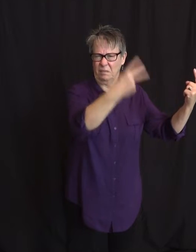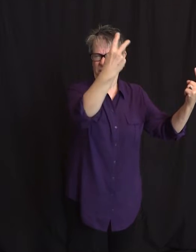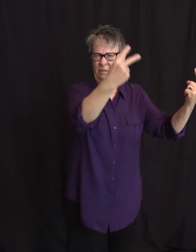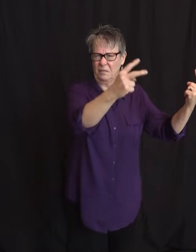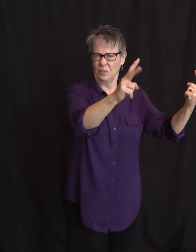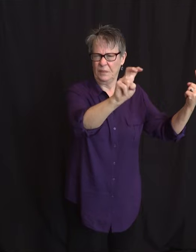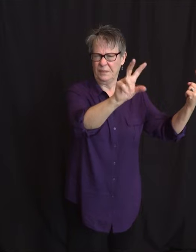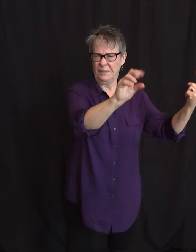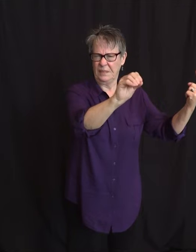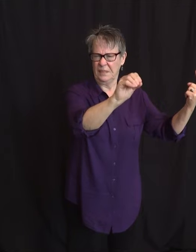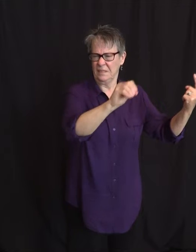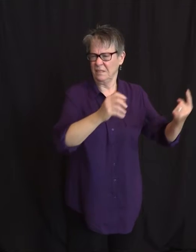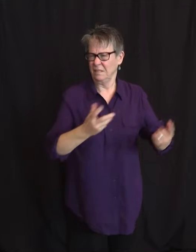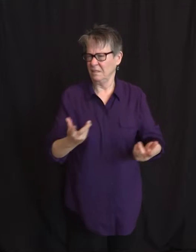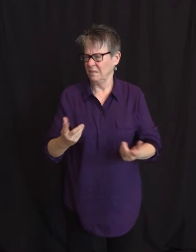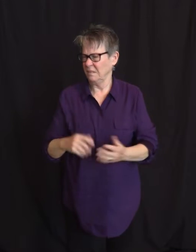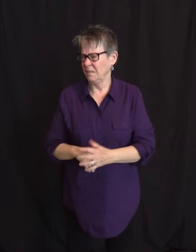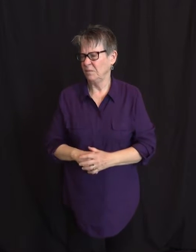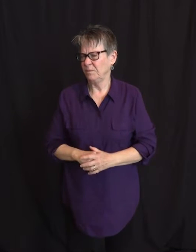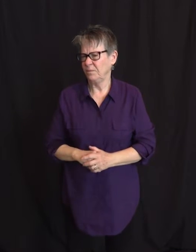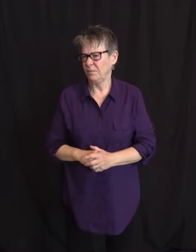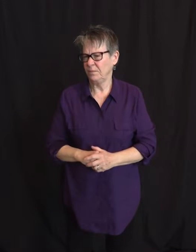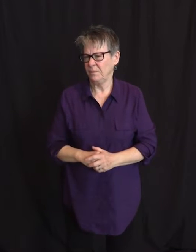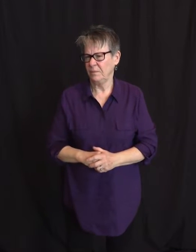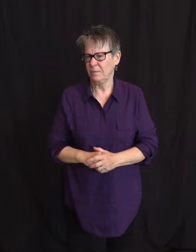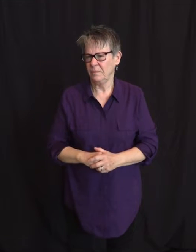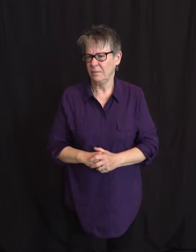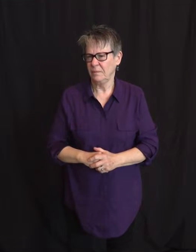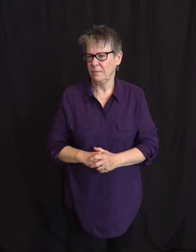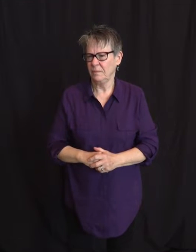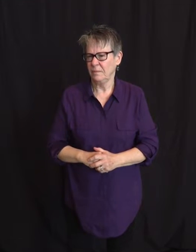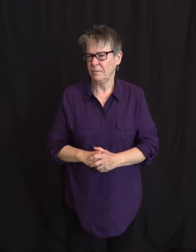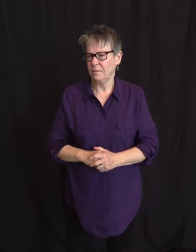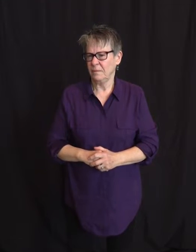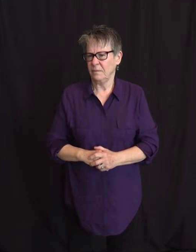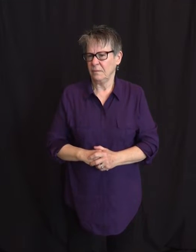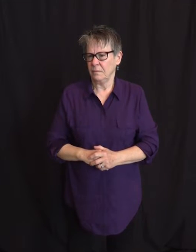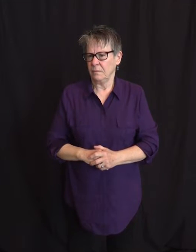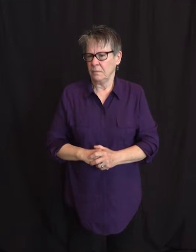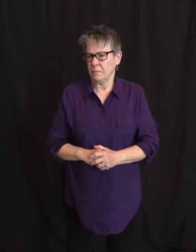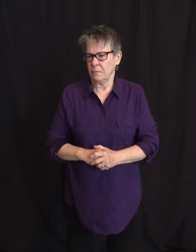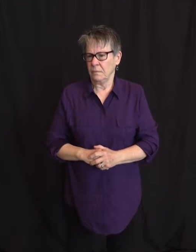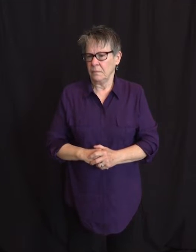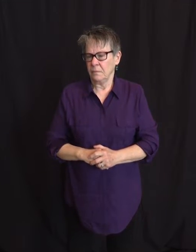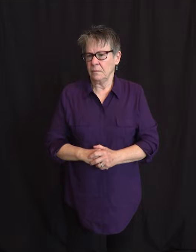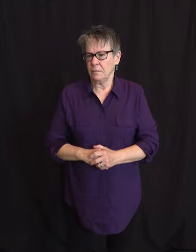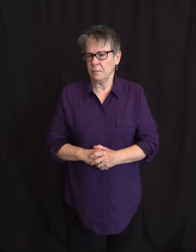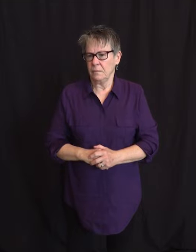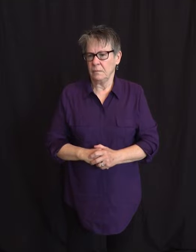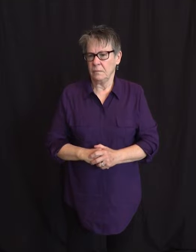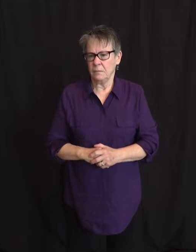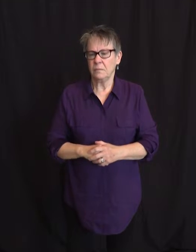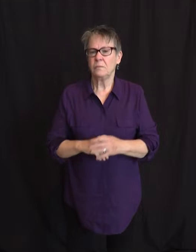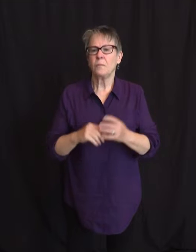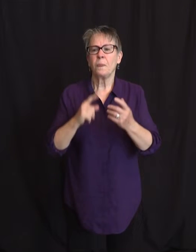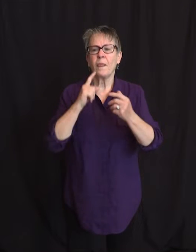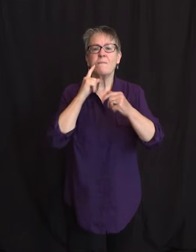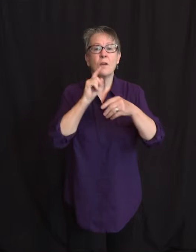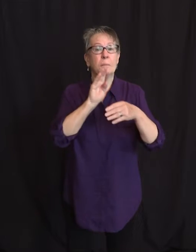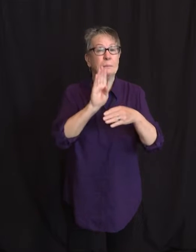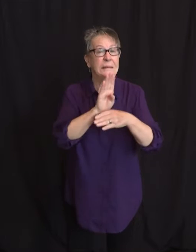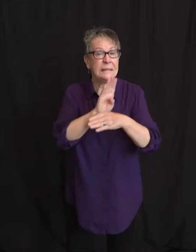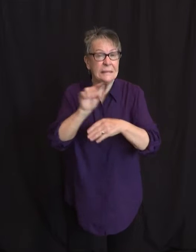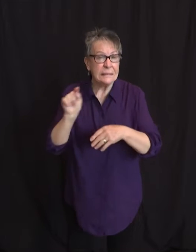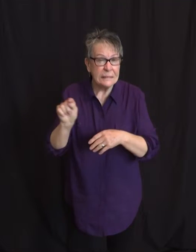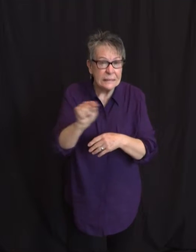what happens? They collect unemployment. Guess who pays? The federal government. For businesses, we have set up a plan